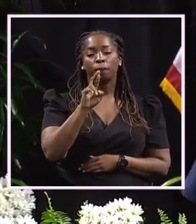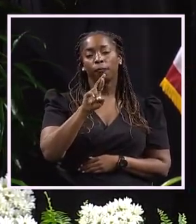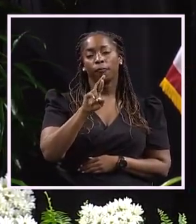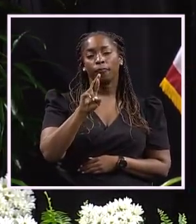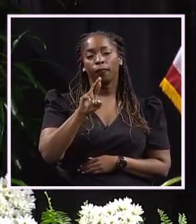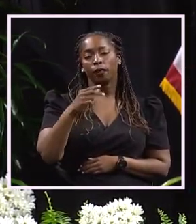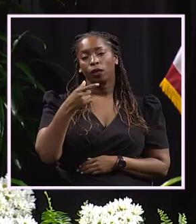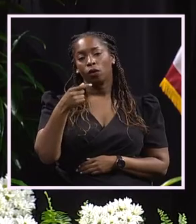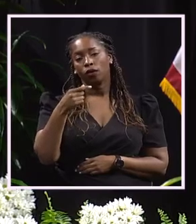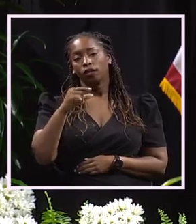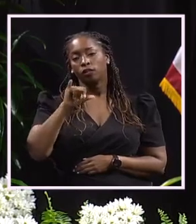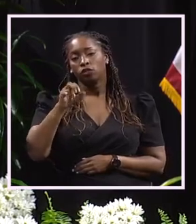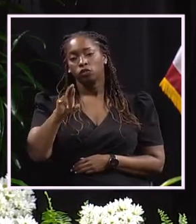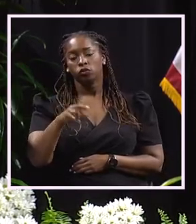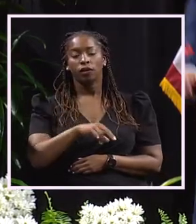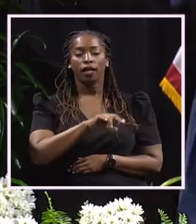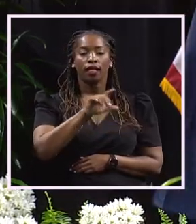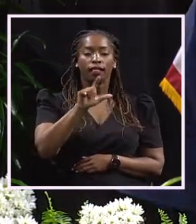Linda Rodriguez,